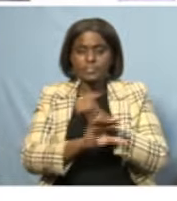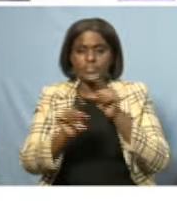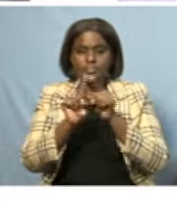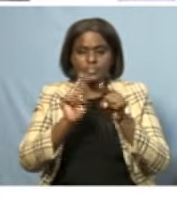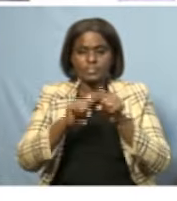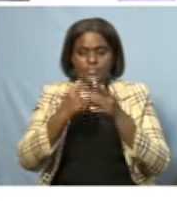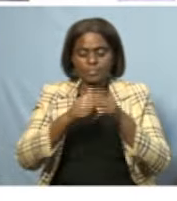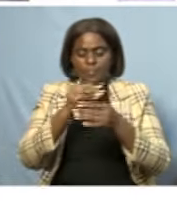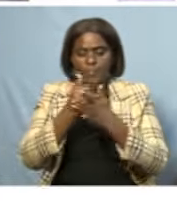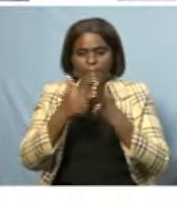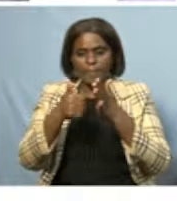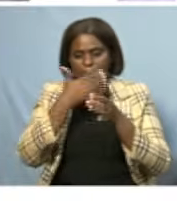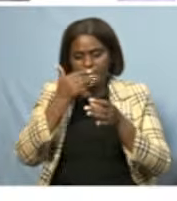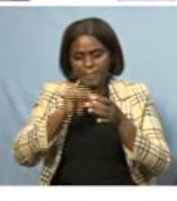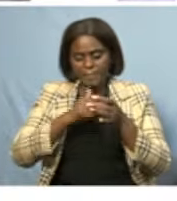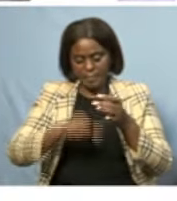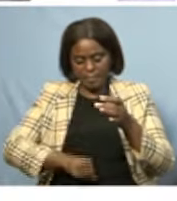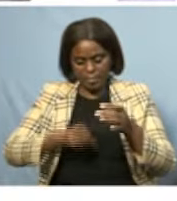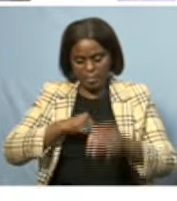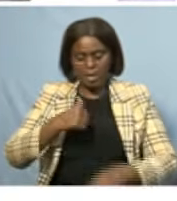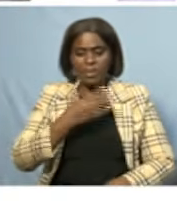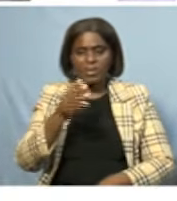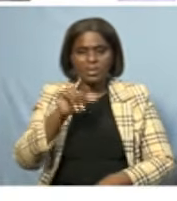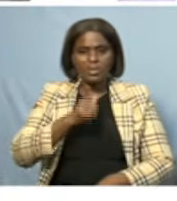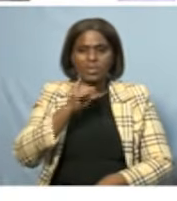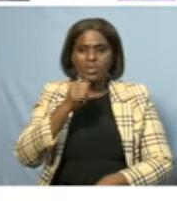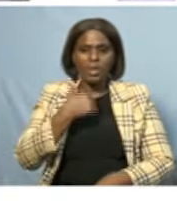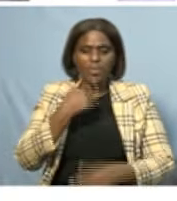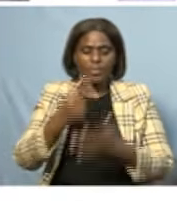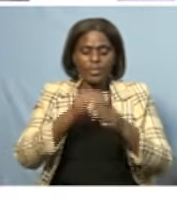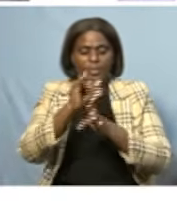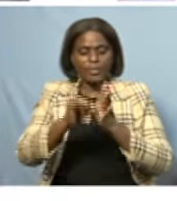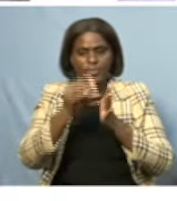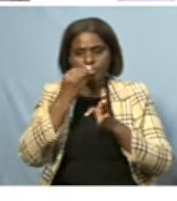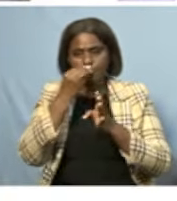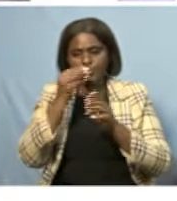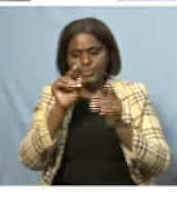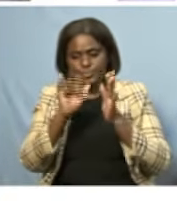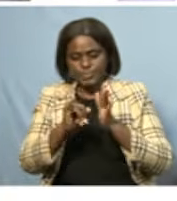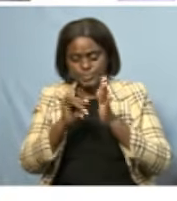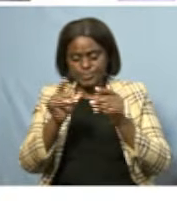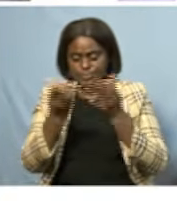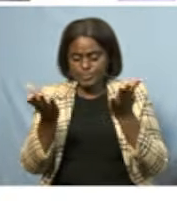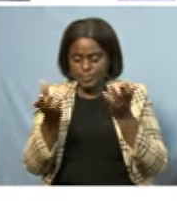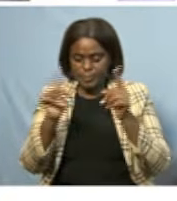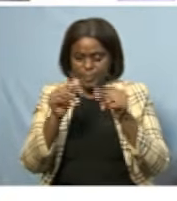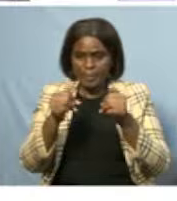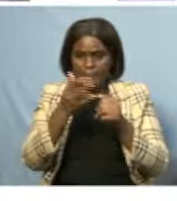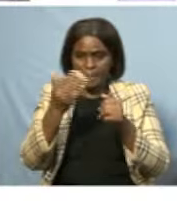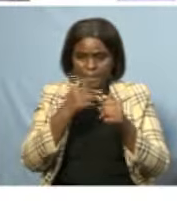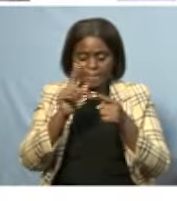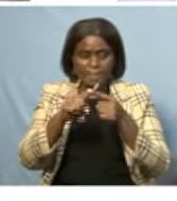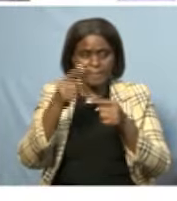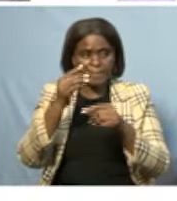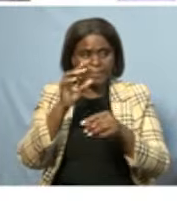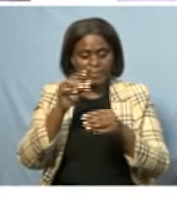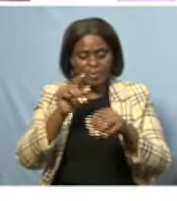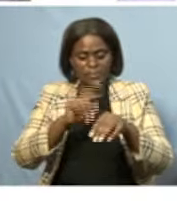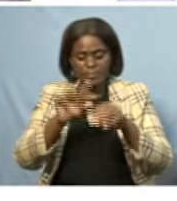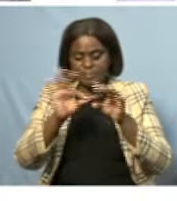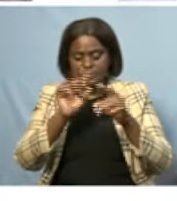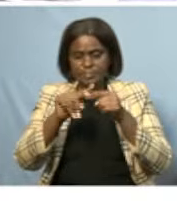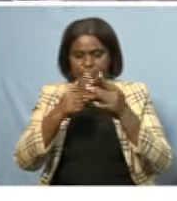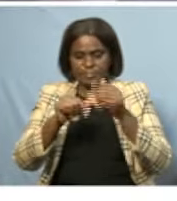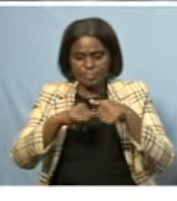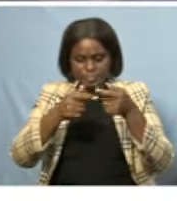and that we must be proud of. We do not import food. We import food when it has to be for choice, but